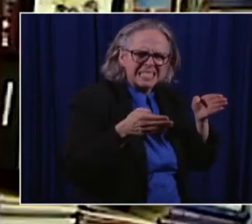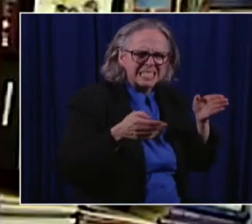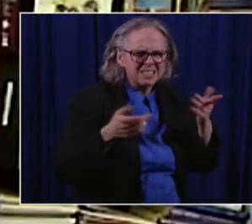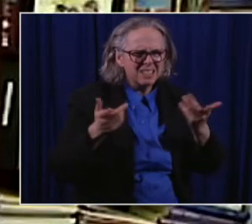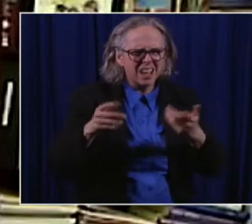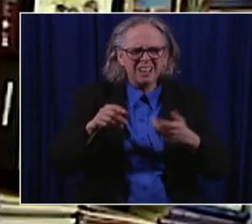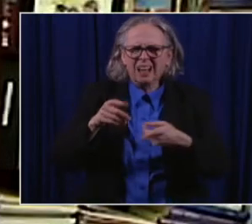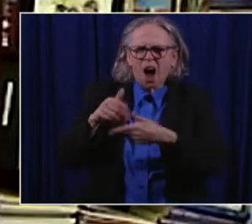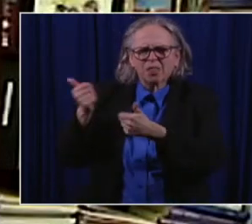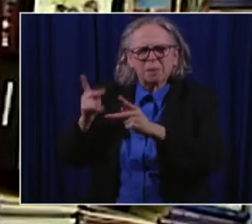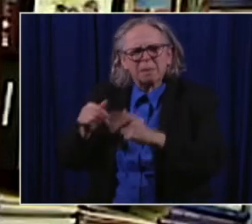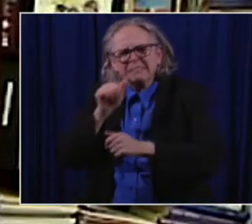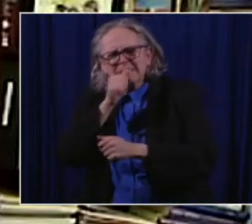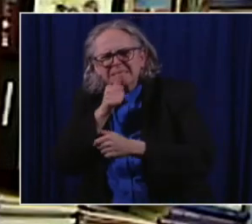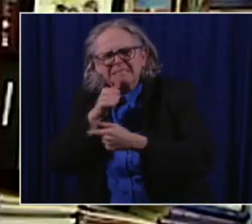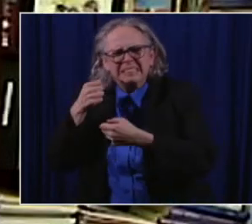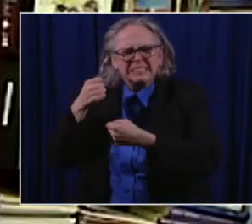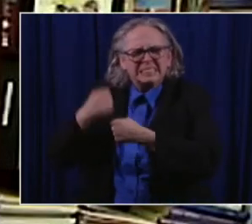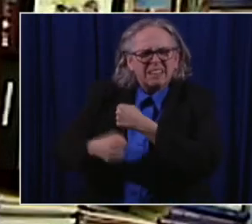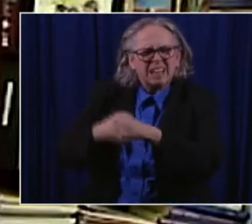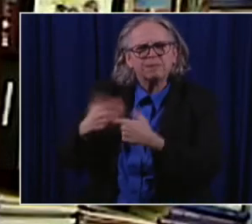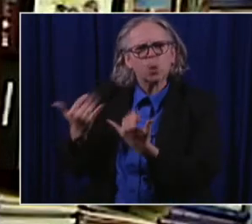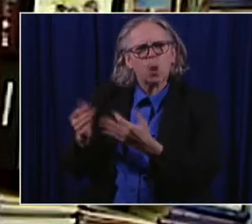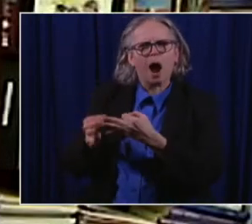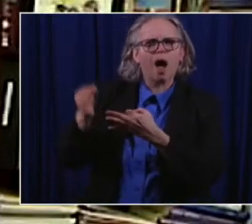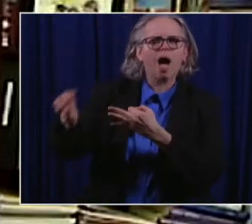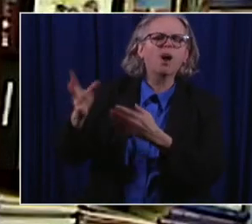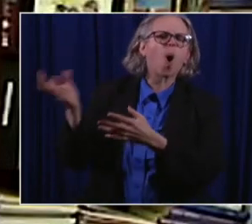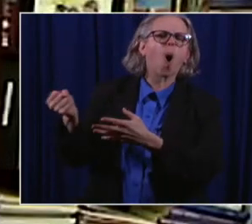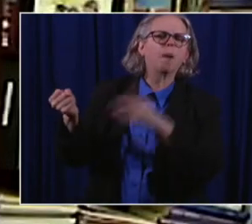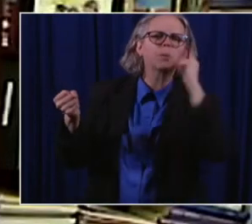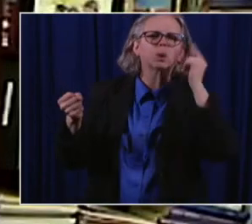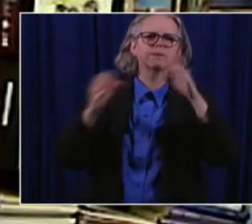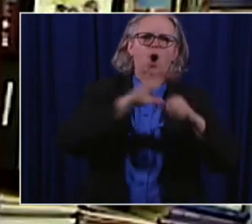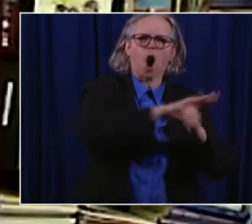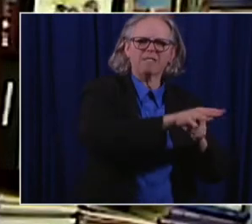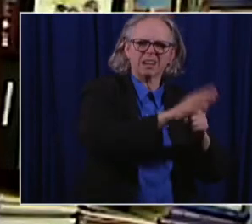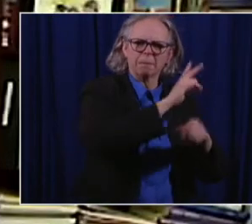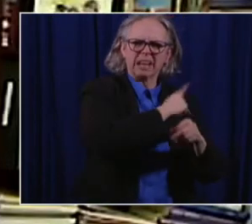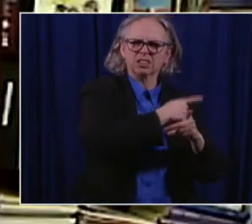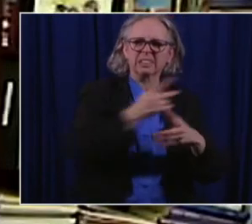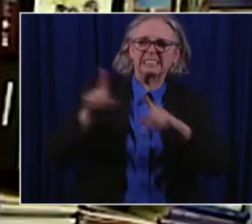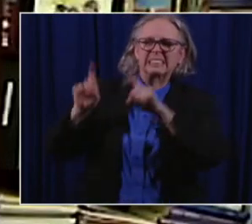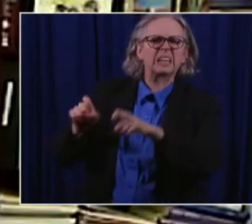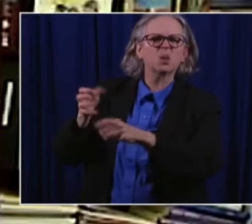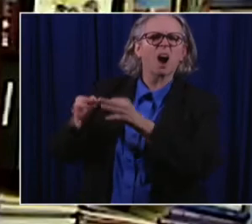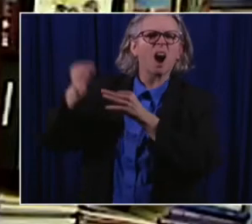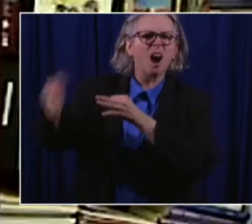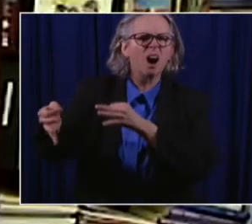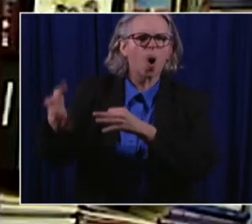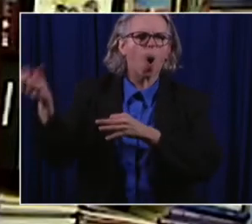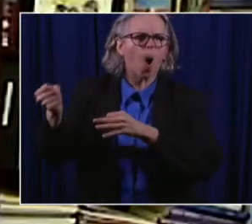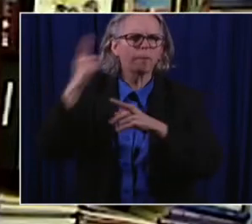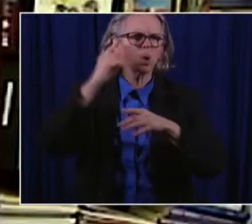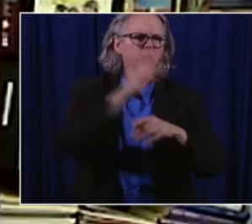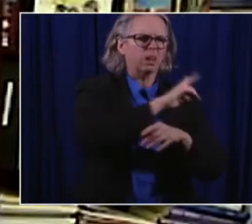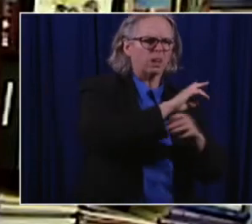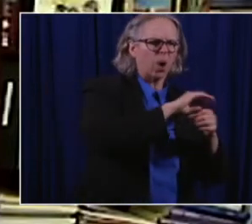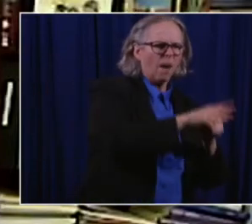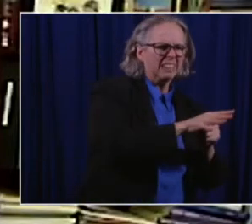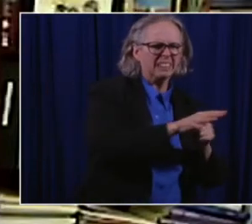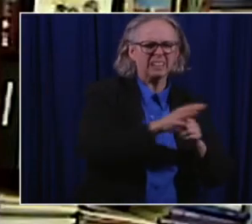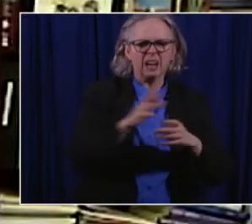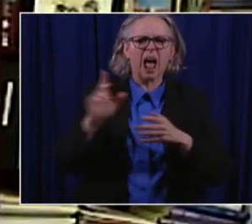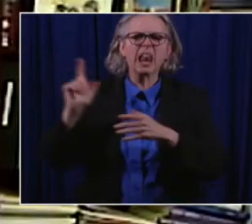causing delays in care. Diagnostic tests that would potentially diagnose cancer might be delayed, other things. So it's really having